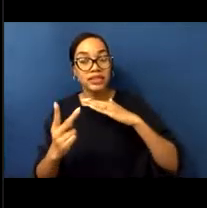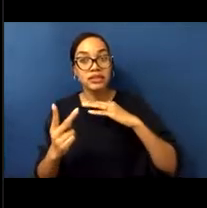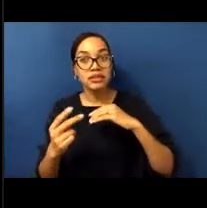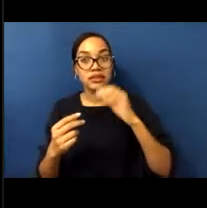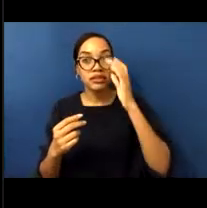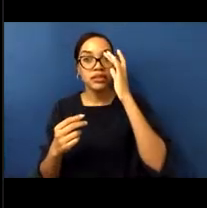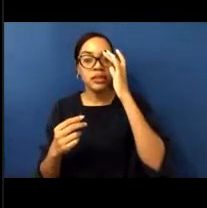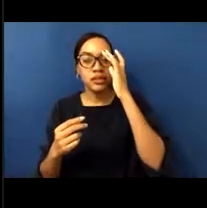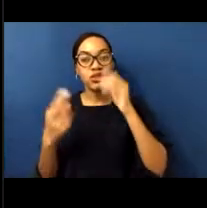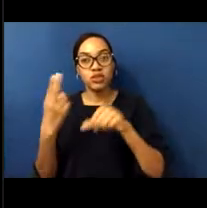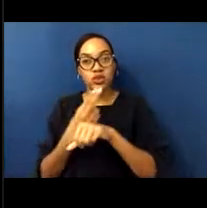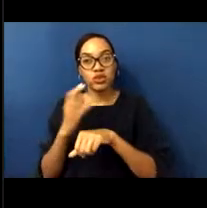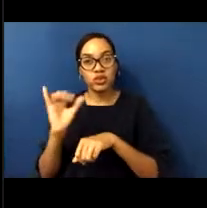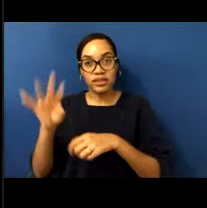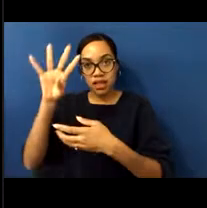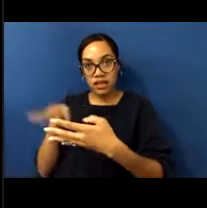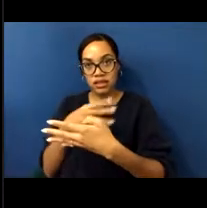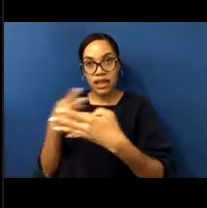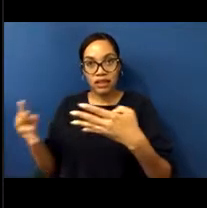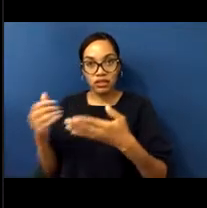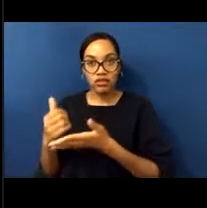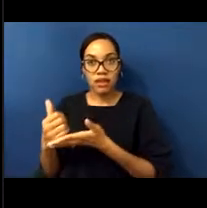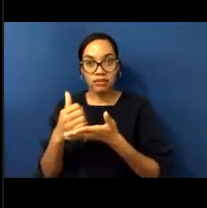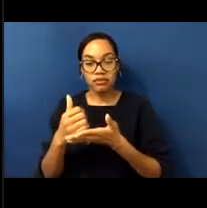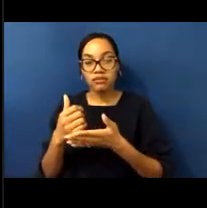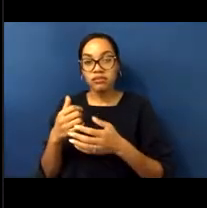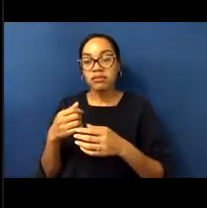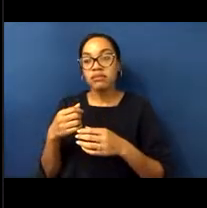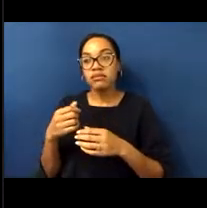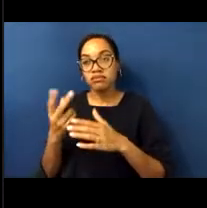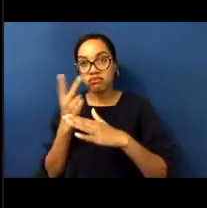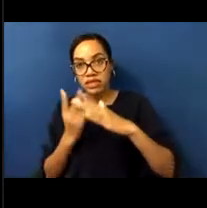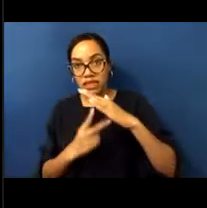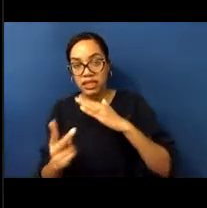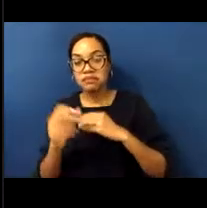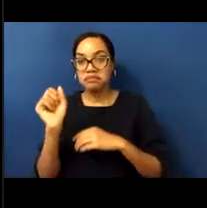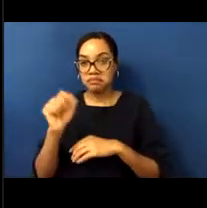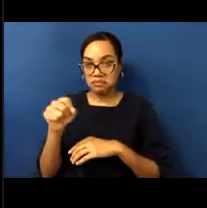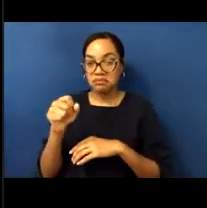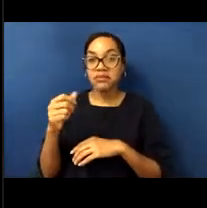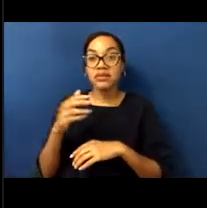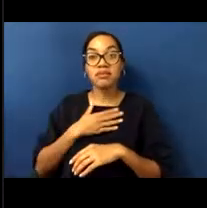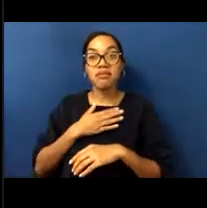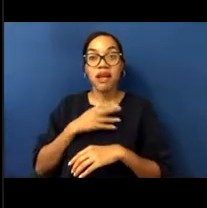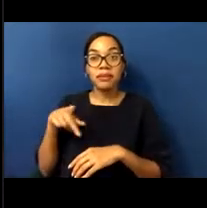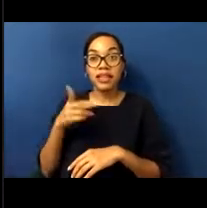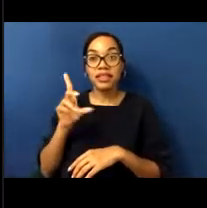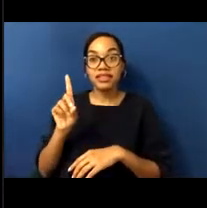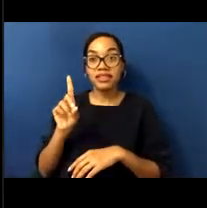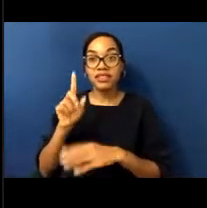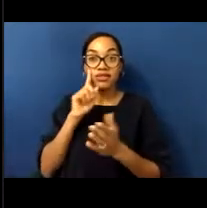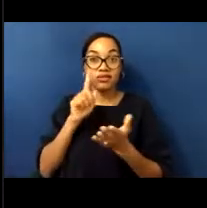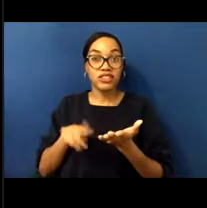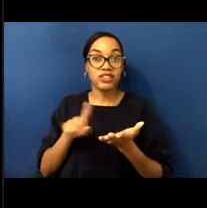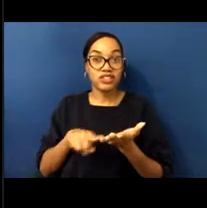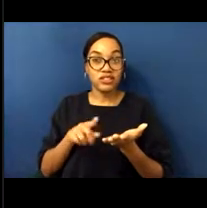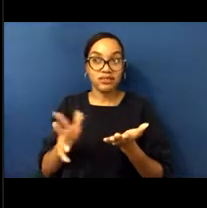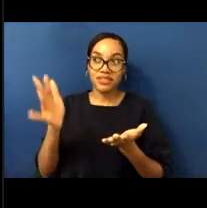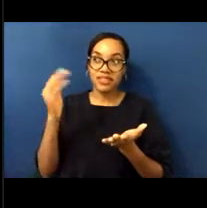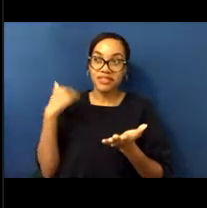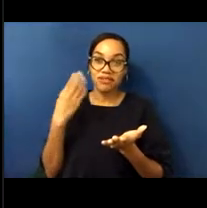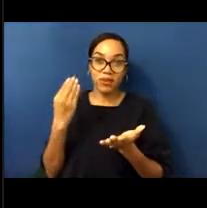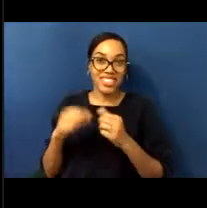ENSO index, El Niños and La Niñas, to predict? Yes, so that's actually was part of my PhD research way back 14